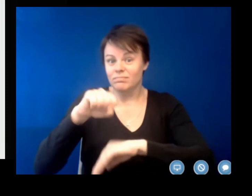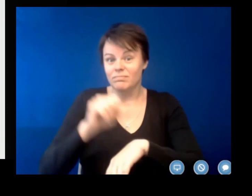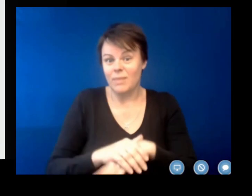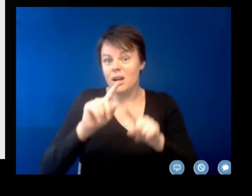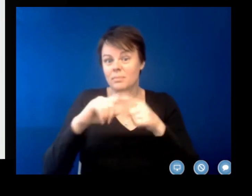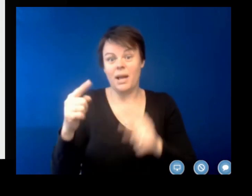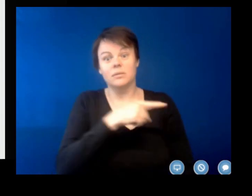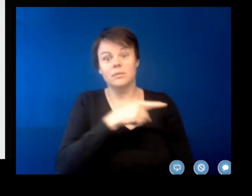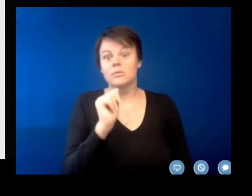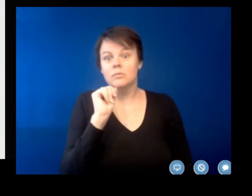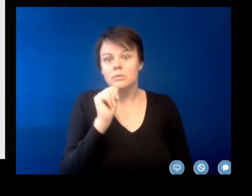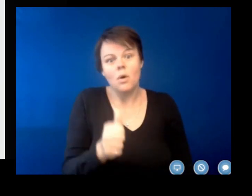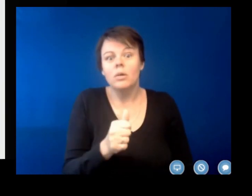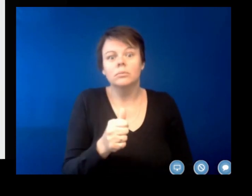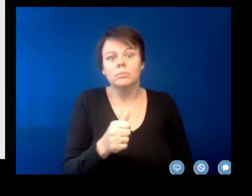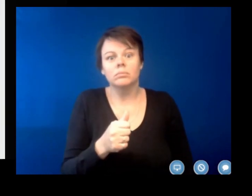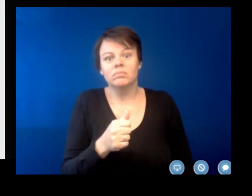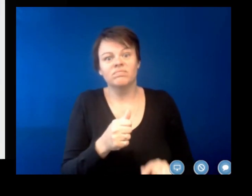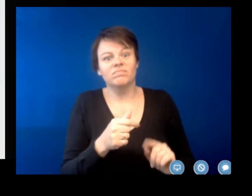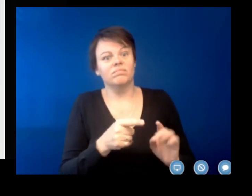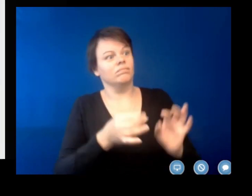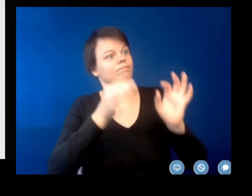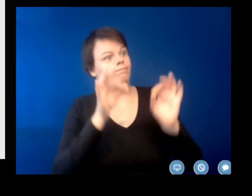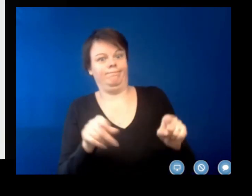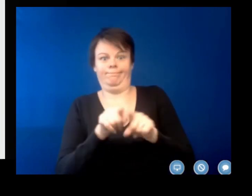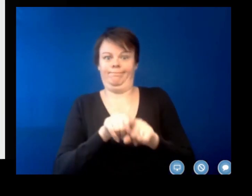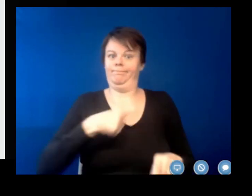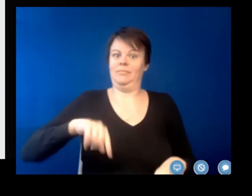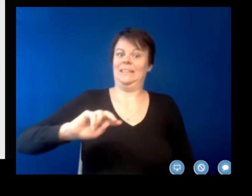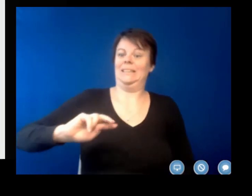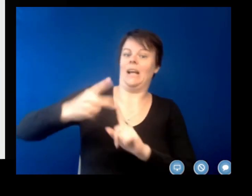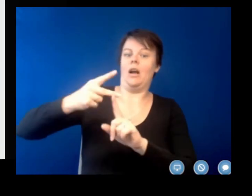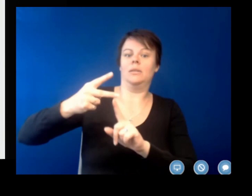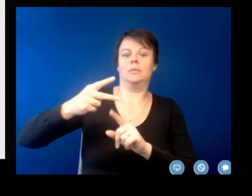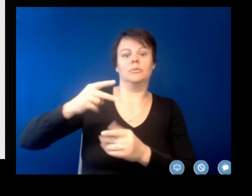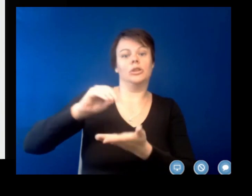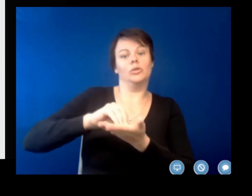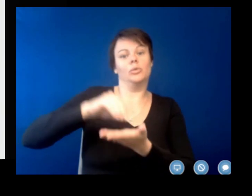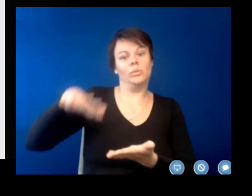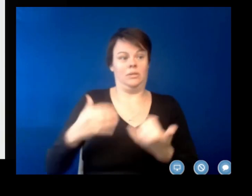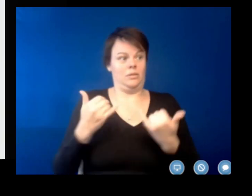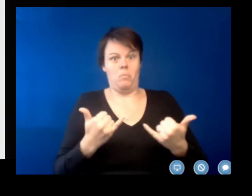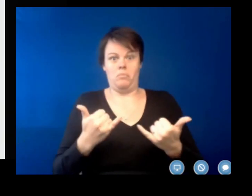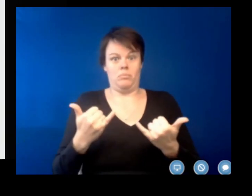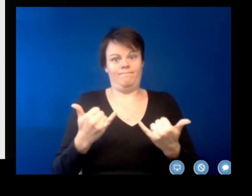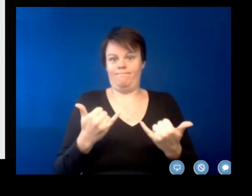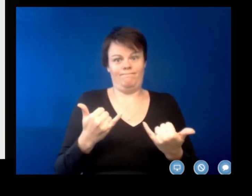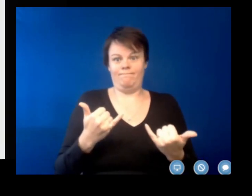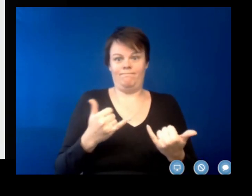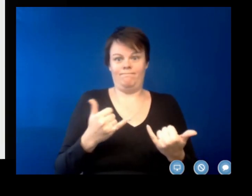role. So the situation of the economic inequality superimposed all other